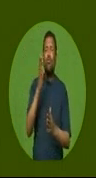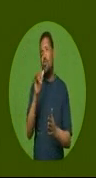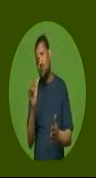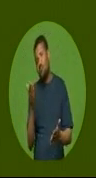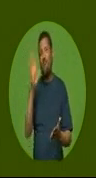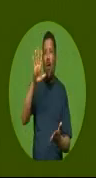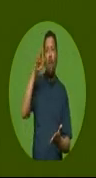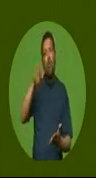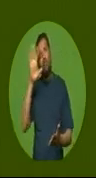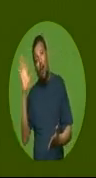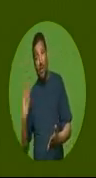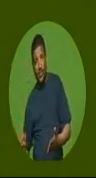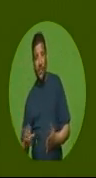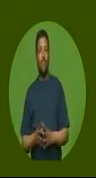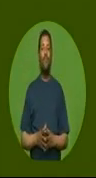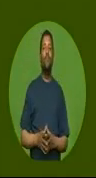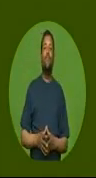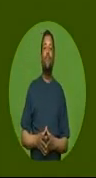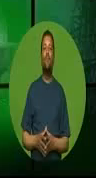just 5.5%.